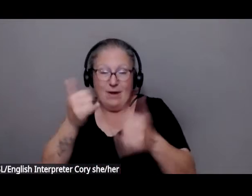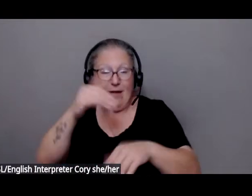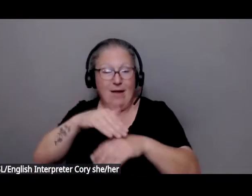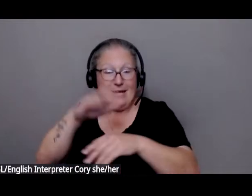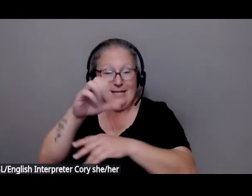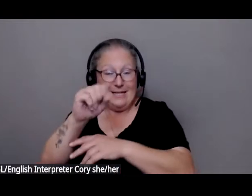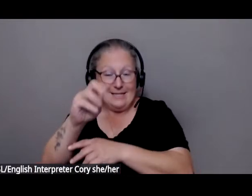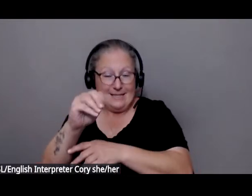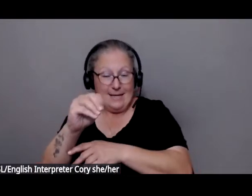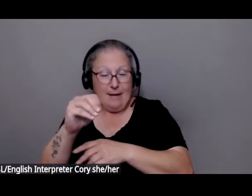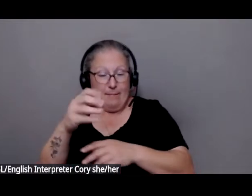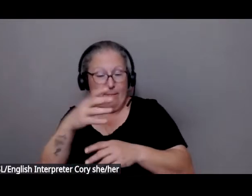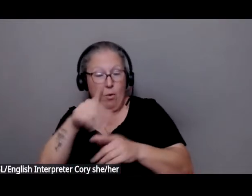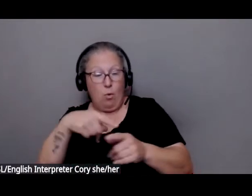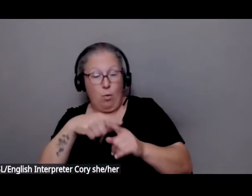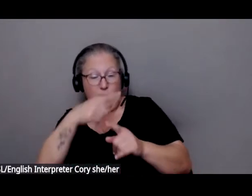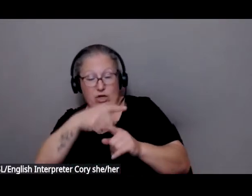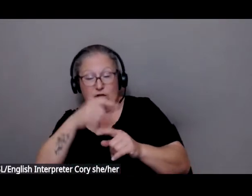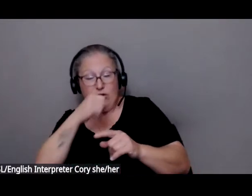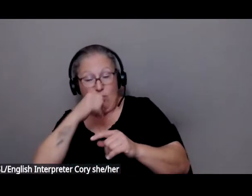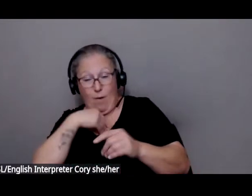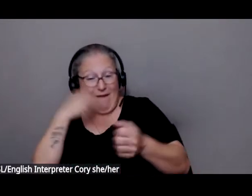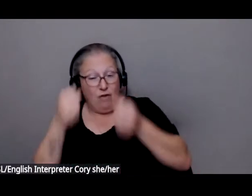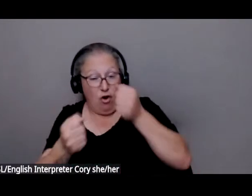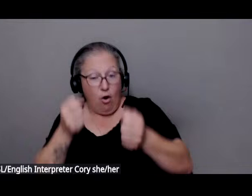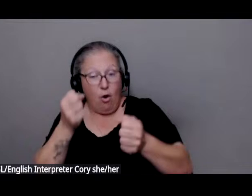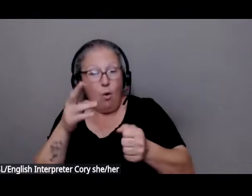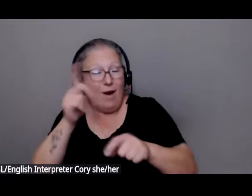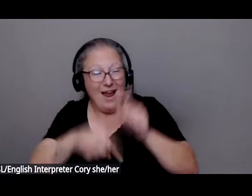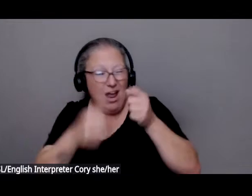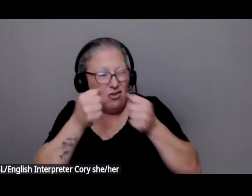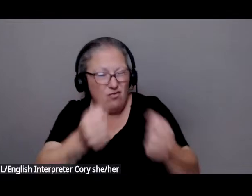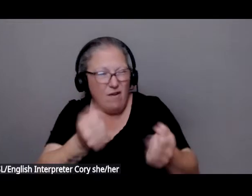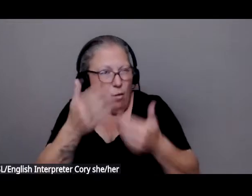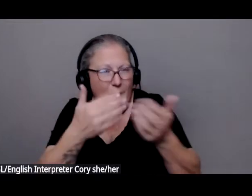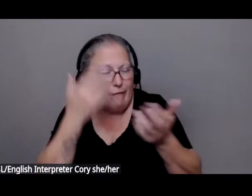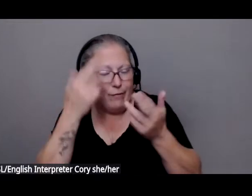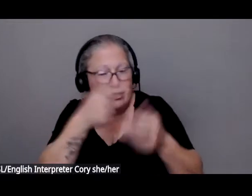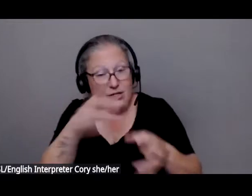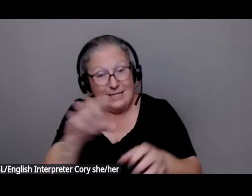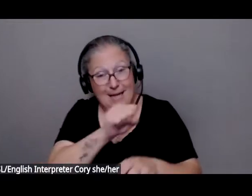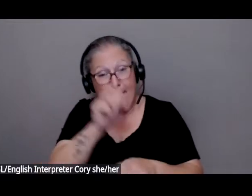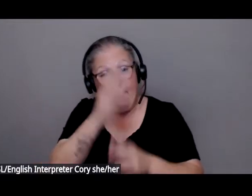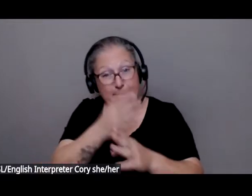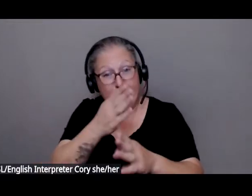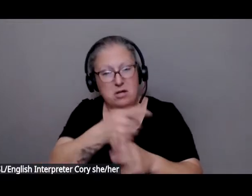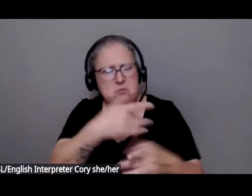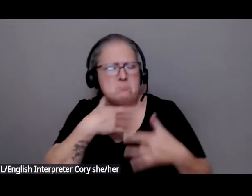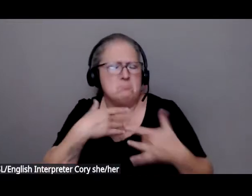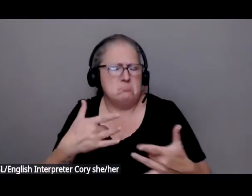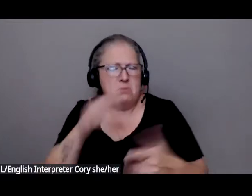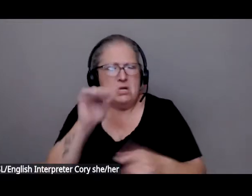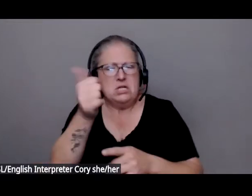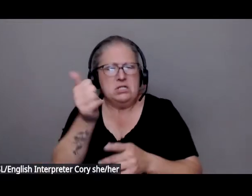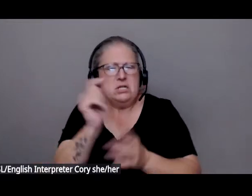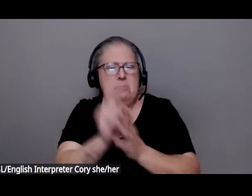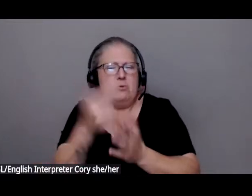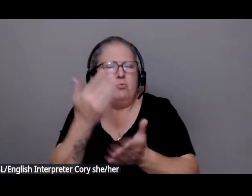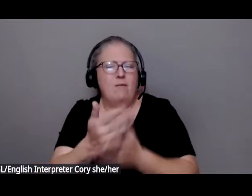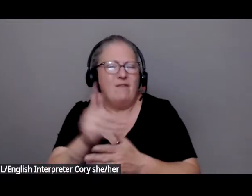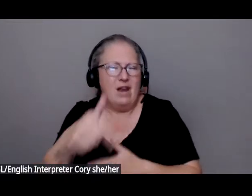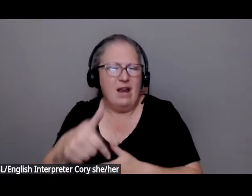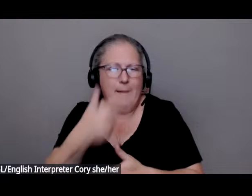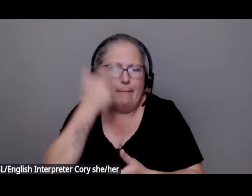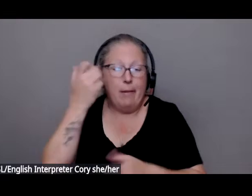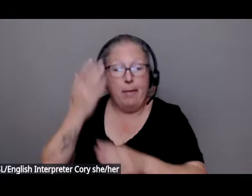and whenever she doesn't have the car or can't drive for any reason, and she takes the bus, she's usually like 10 minutes late to class. That's because